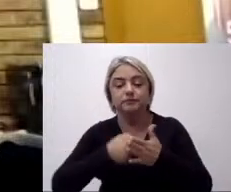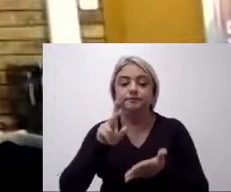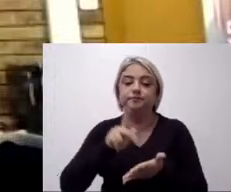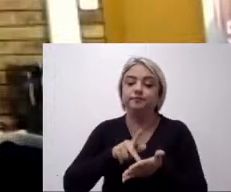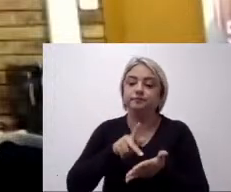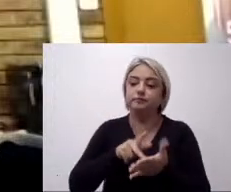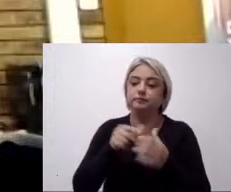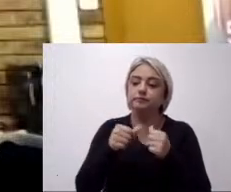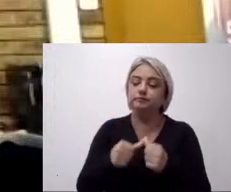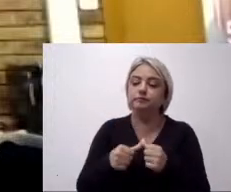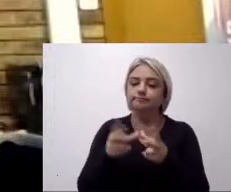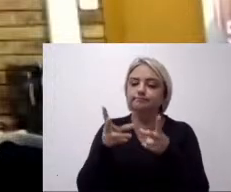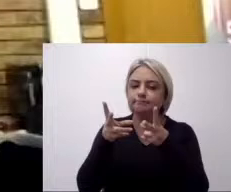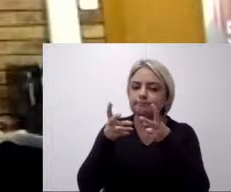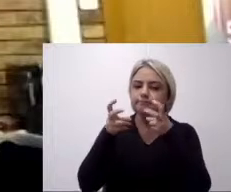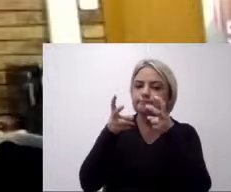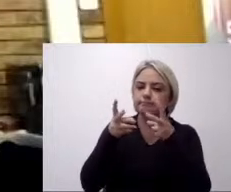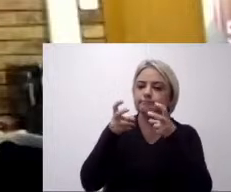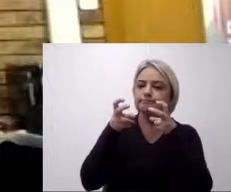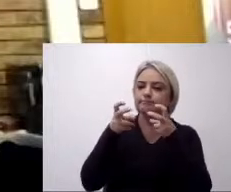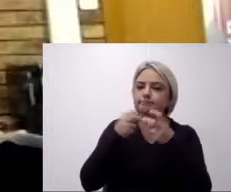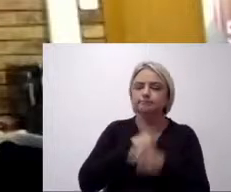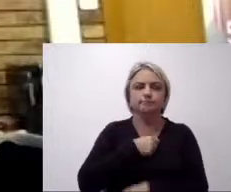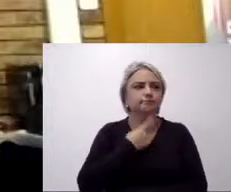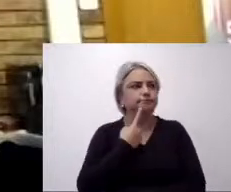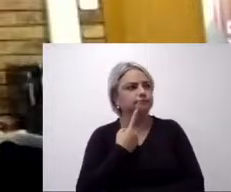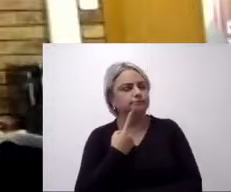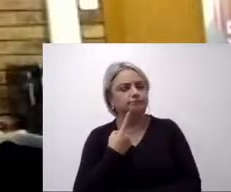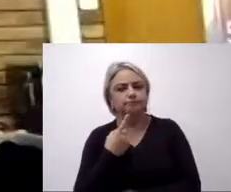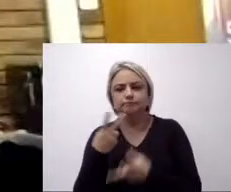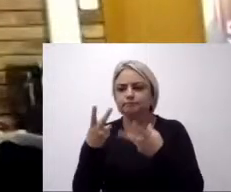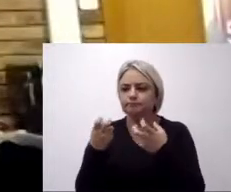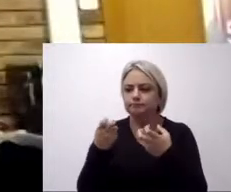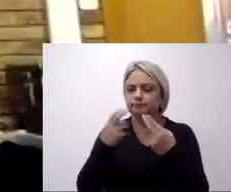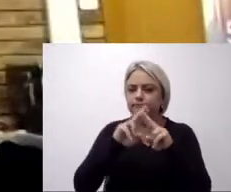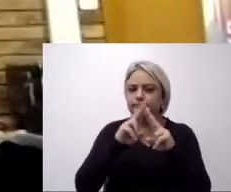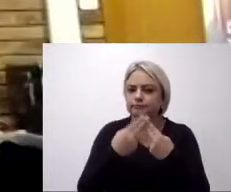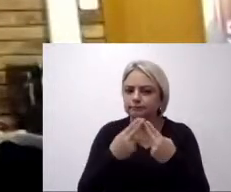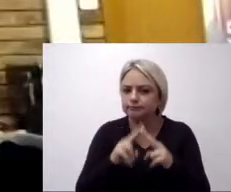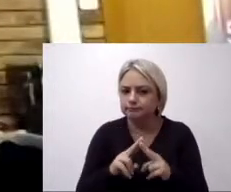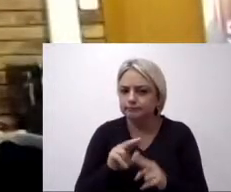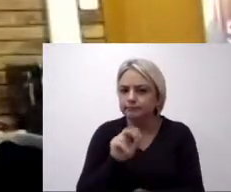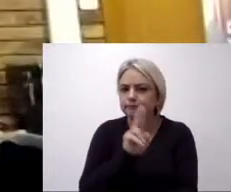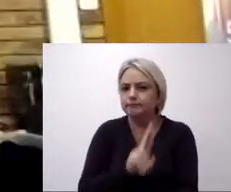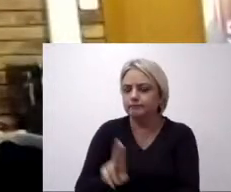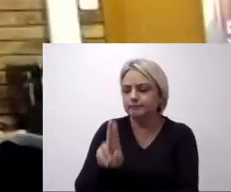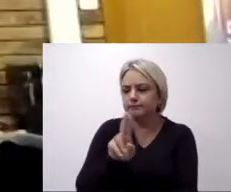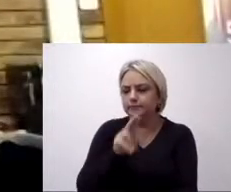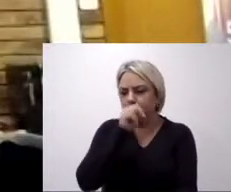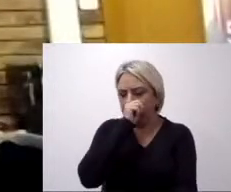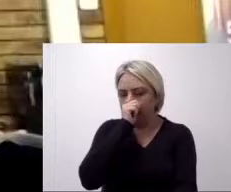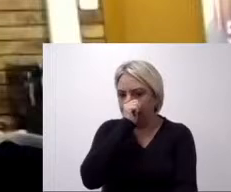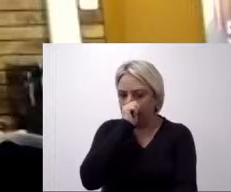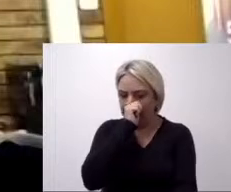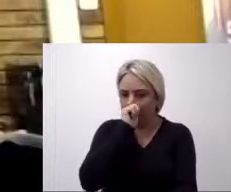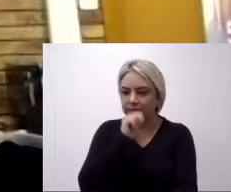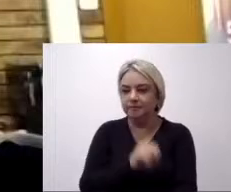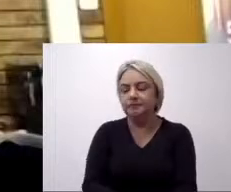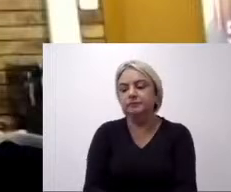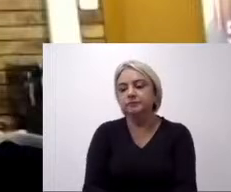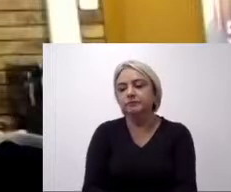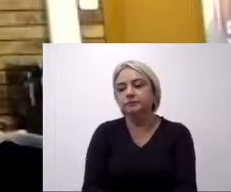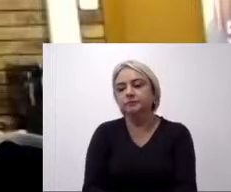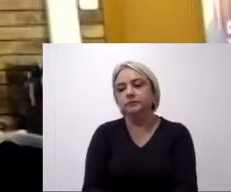how the ability, and it's maybe something that can use some tip that can use some practitioner, there is